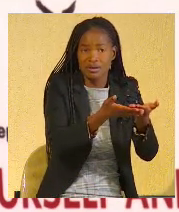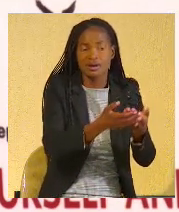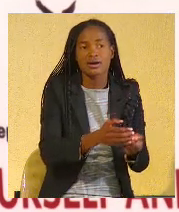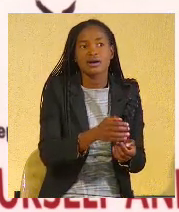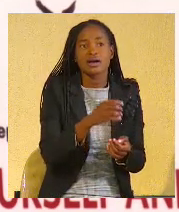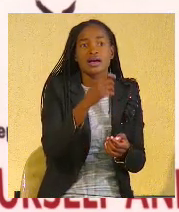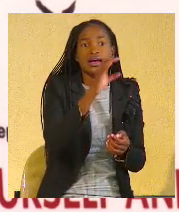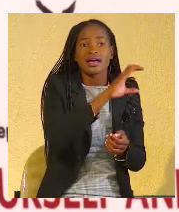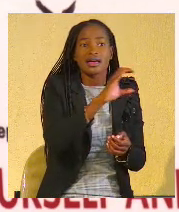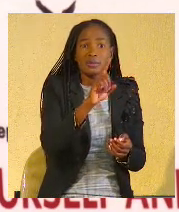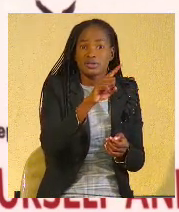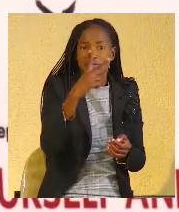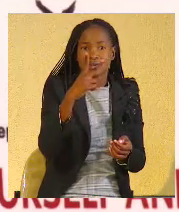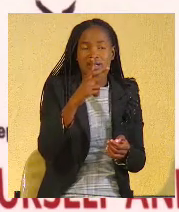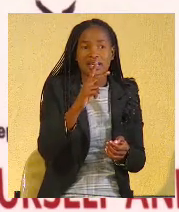up to 12 months,